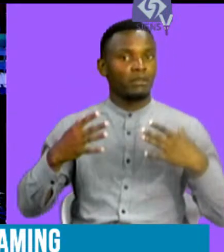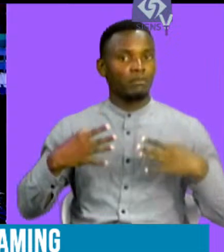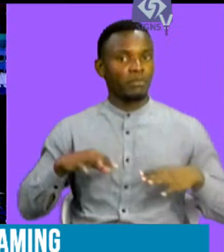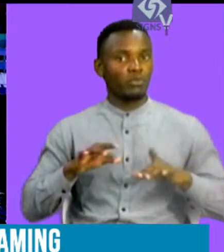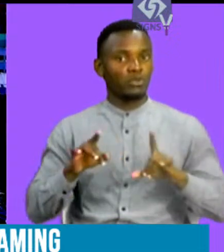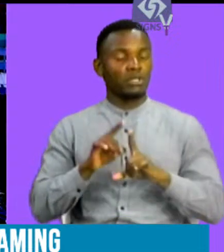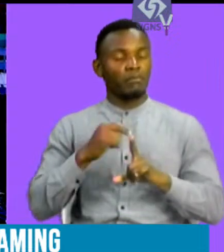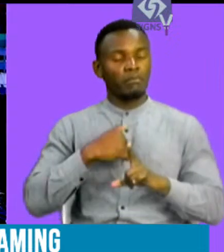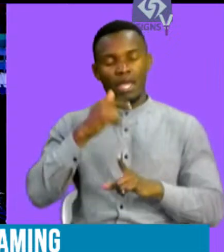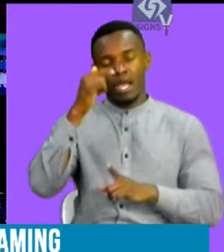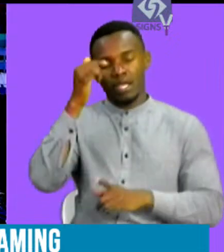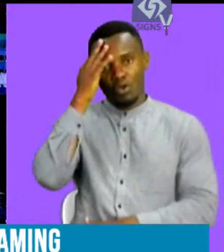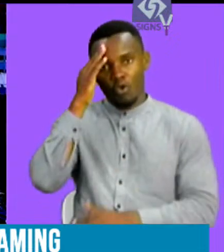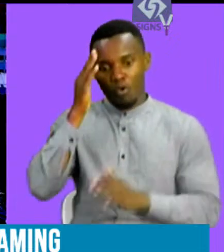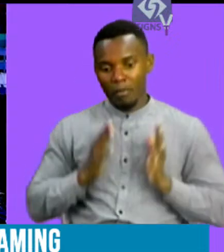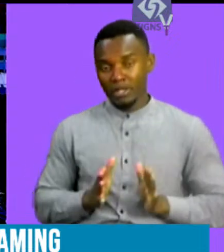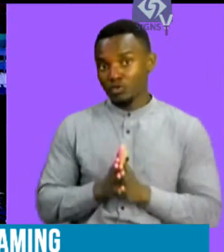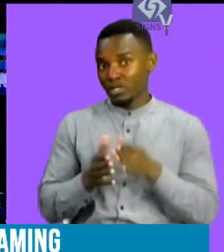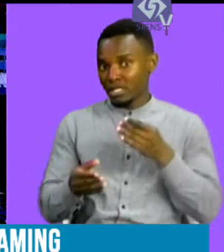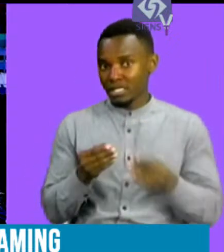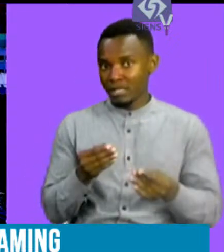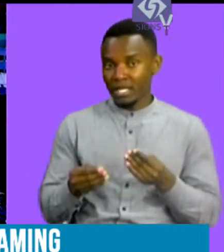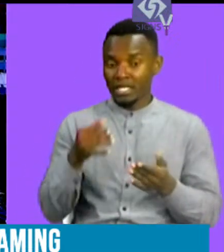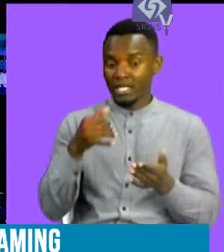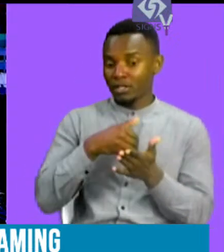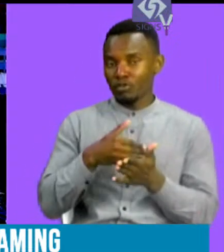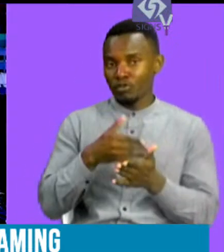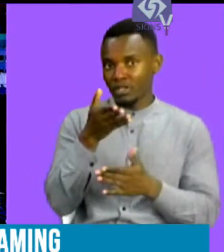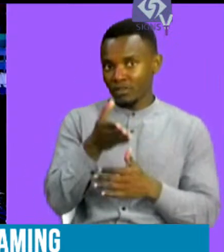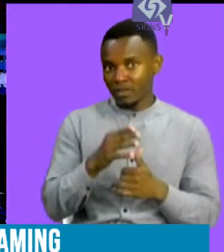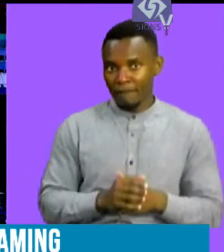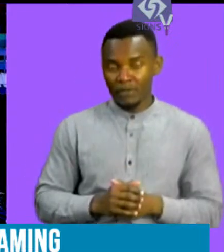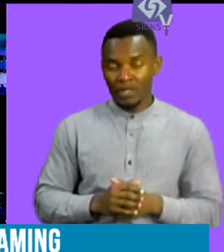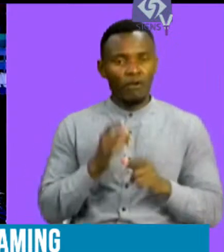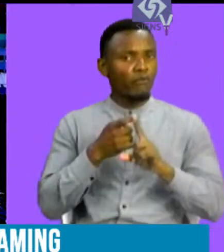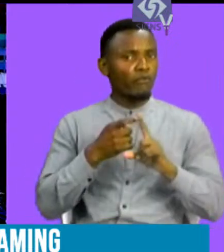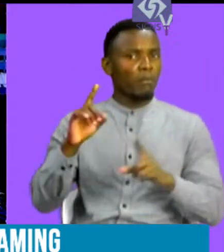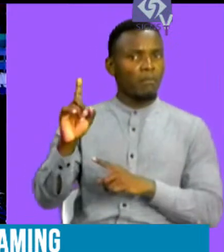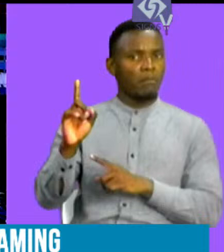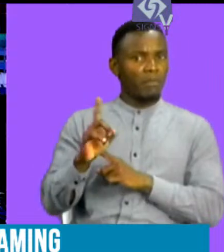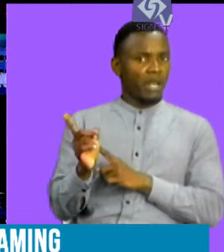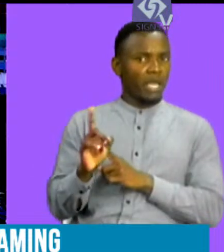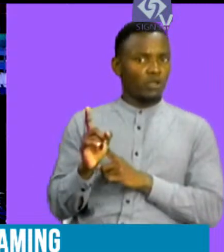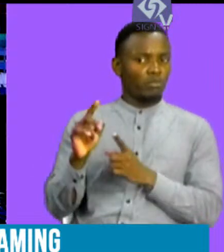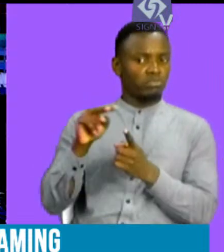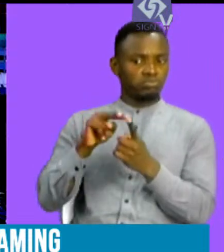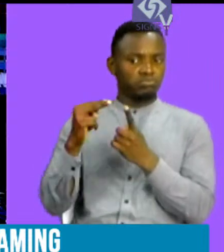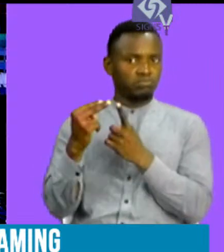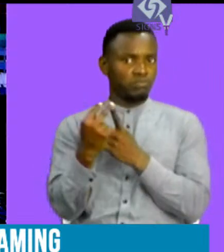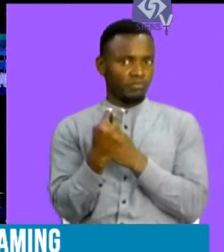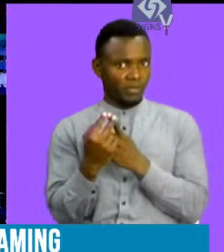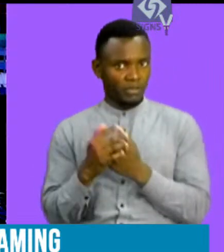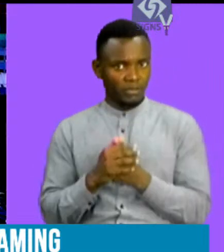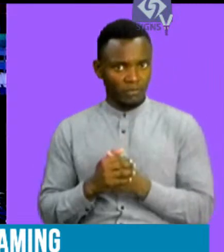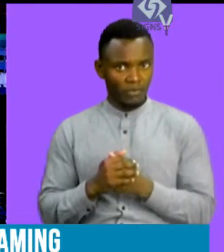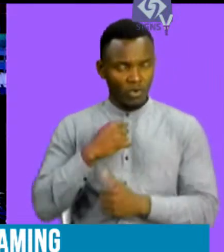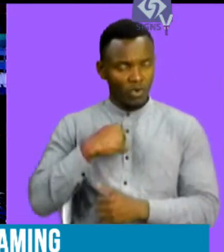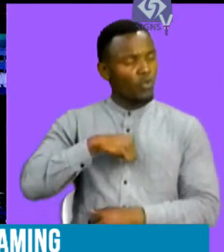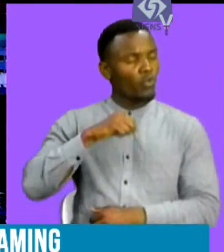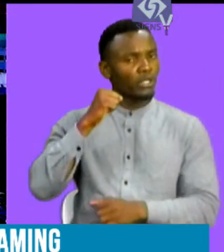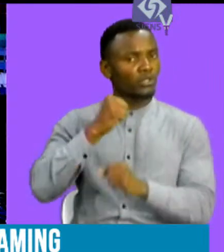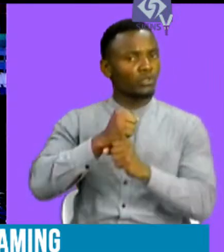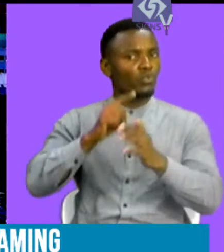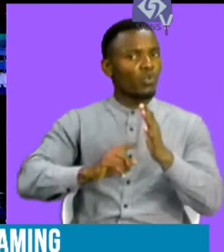disabilities definitely are included in that. From a Nairobi perspective, what more can be done?